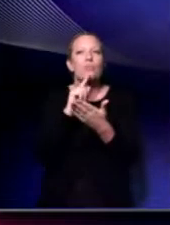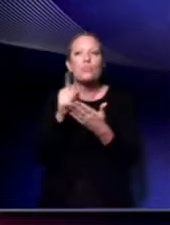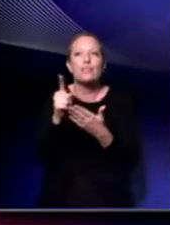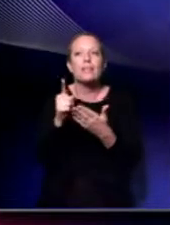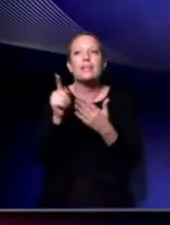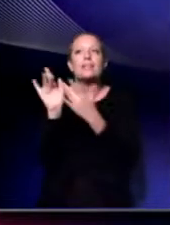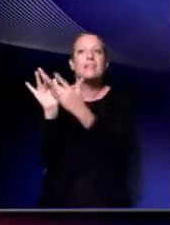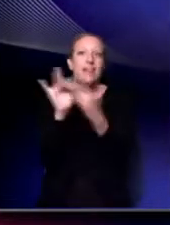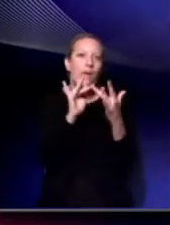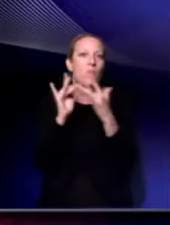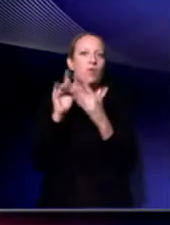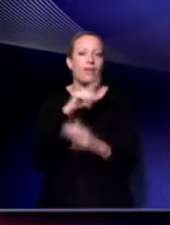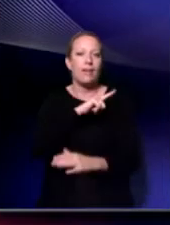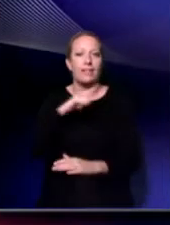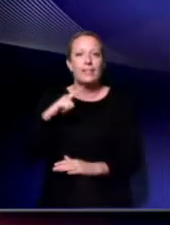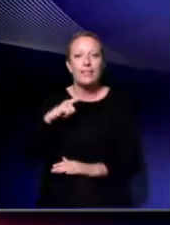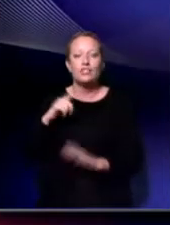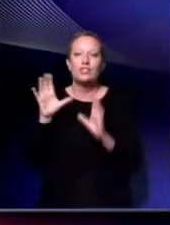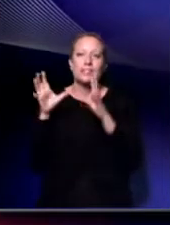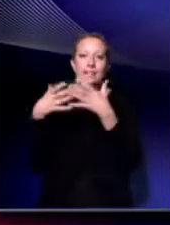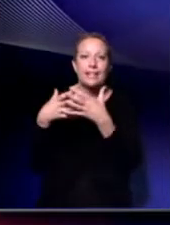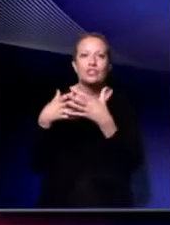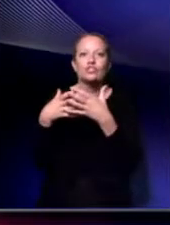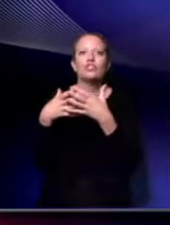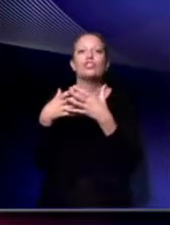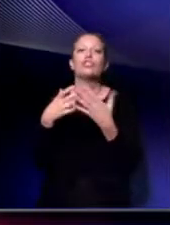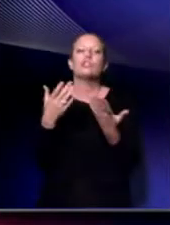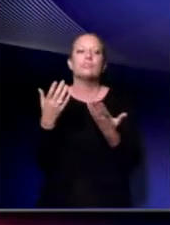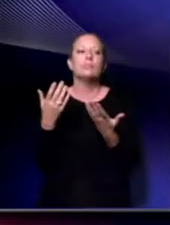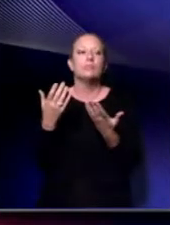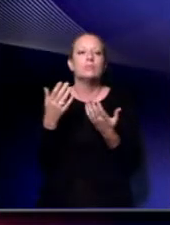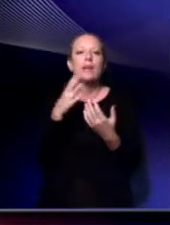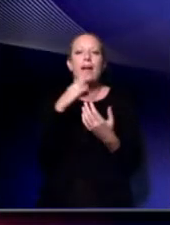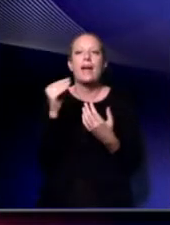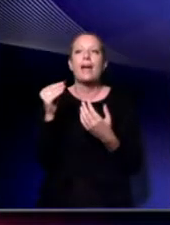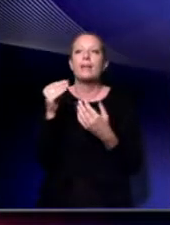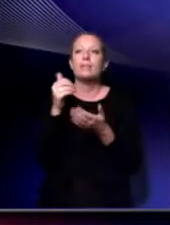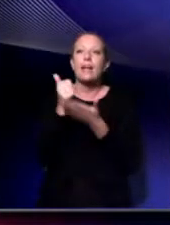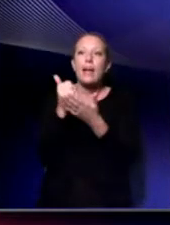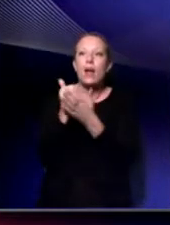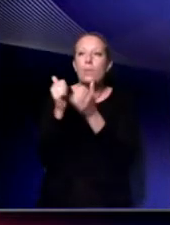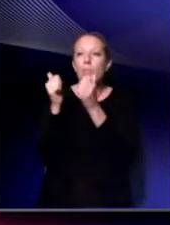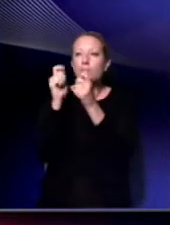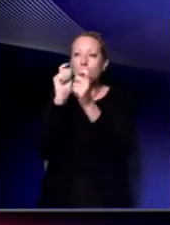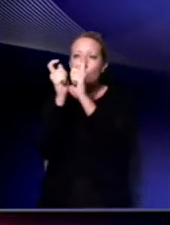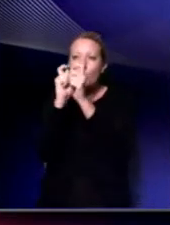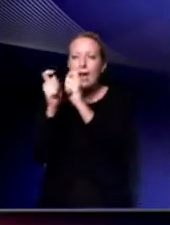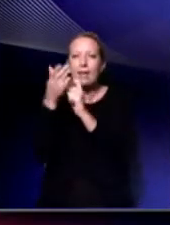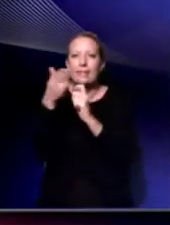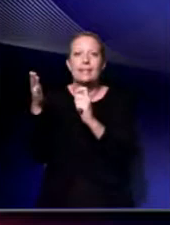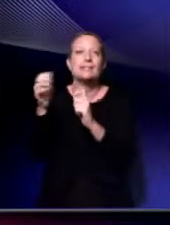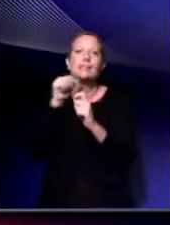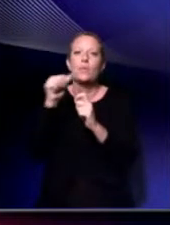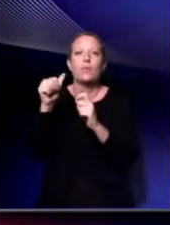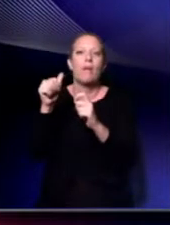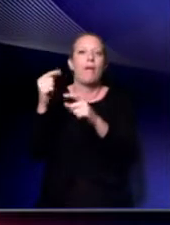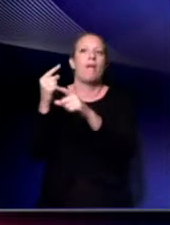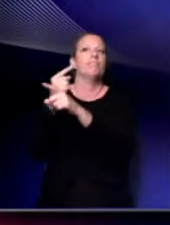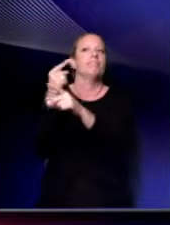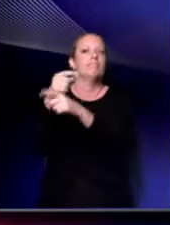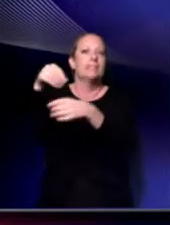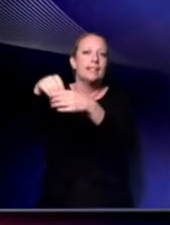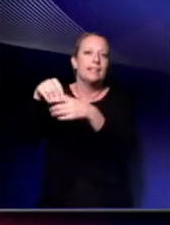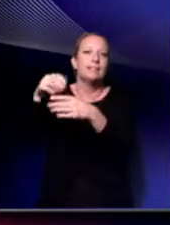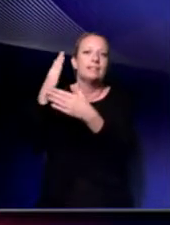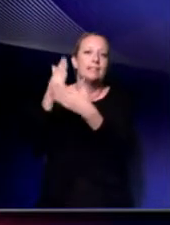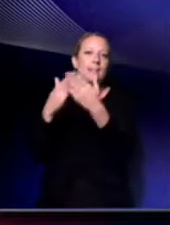to help us with corrective fixes in legislation, as well as to help us hopefully procure money for the agency in the future. And so